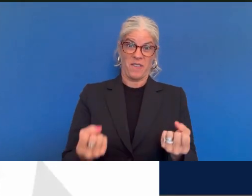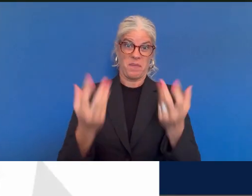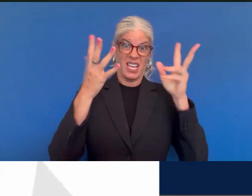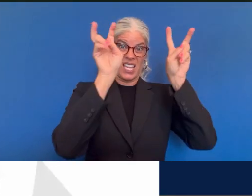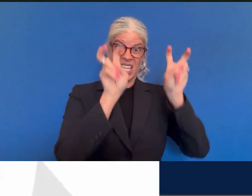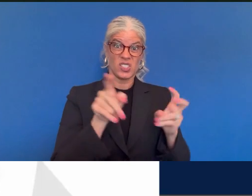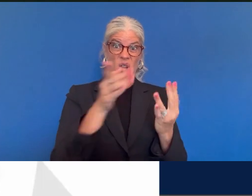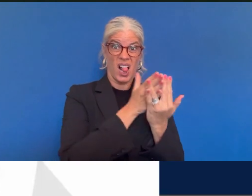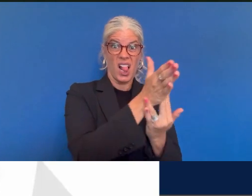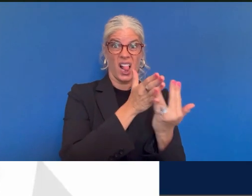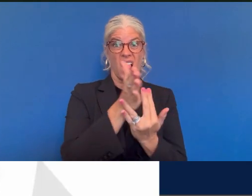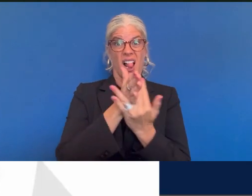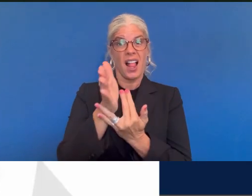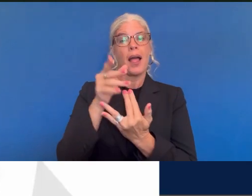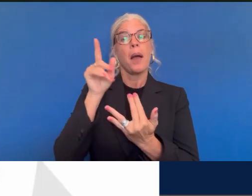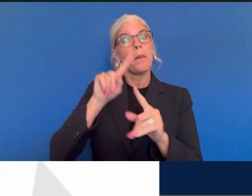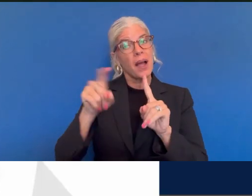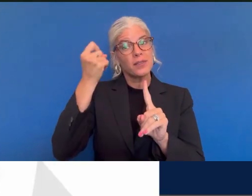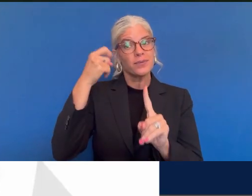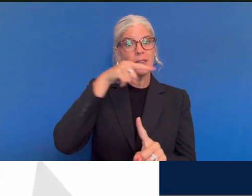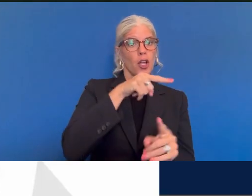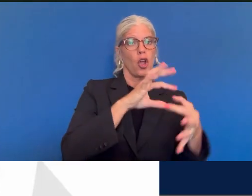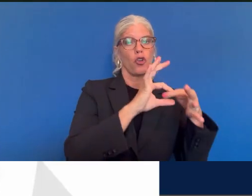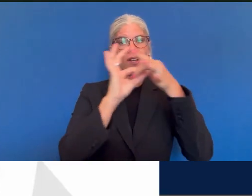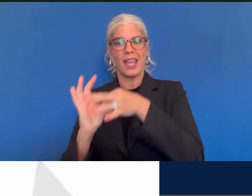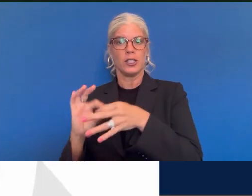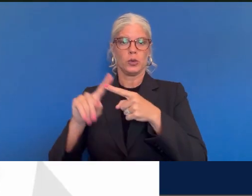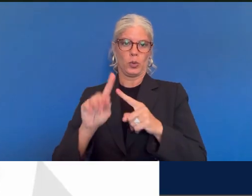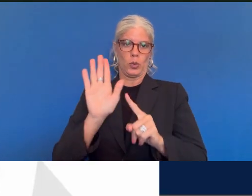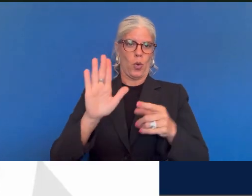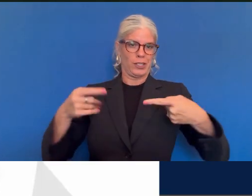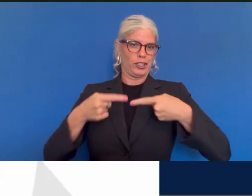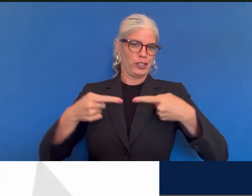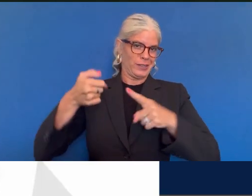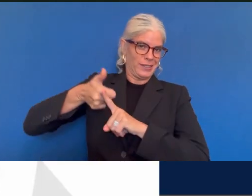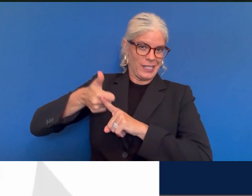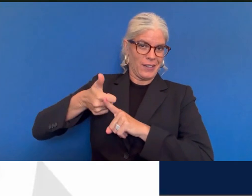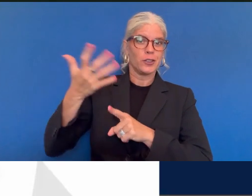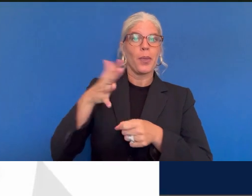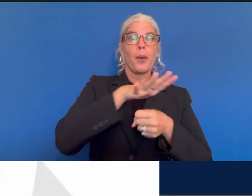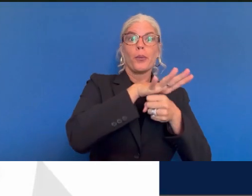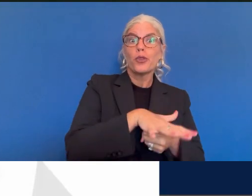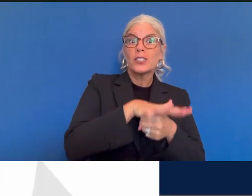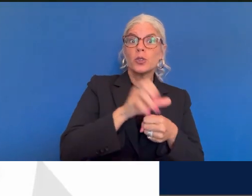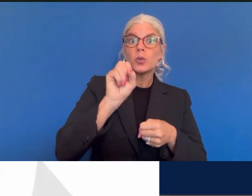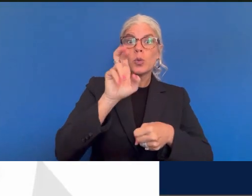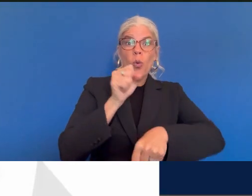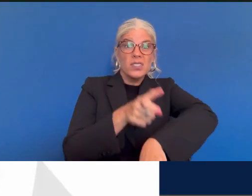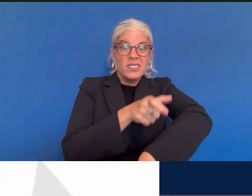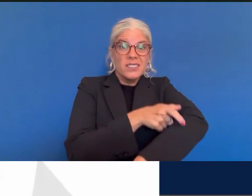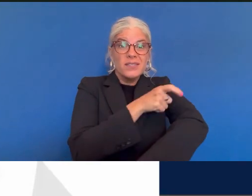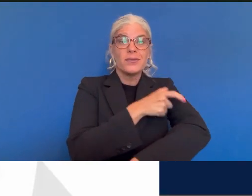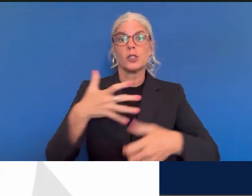many issues that you face, but they're related to your injury itself. So pressure